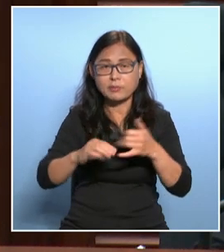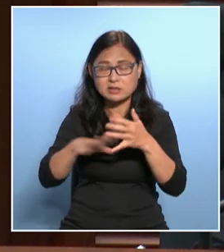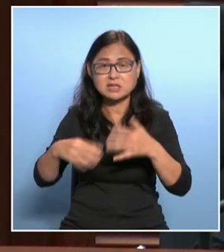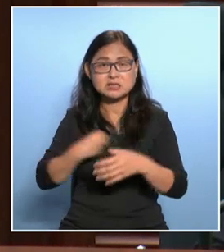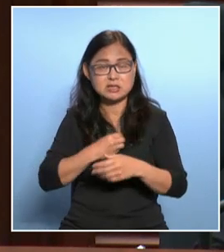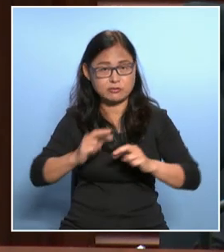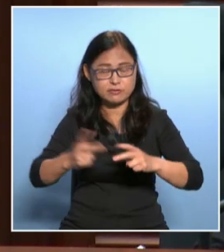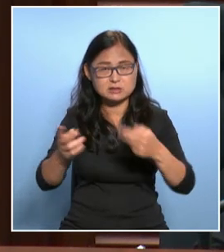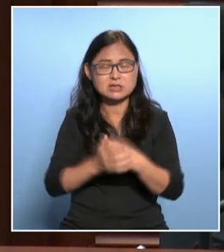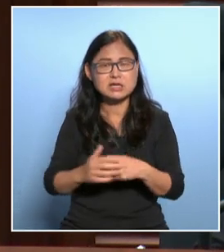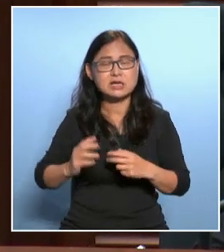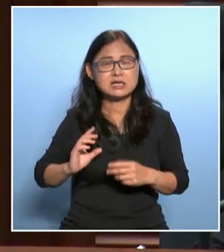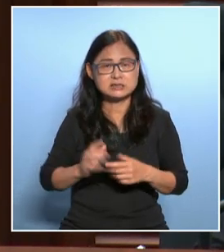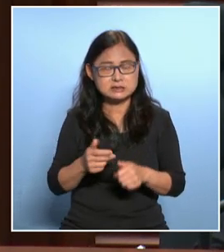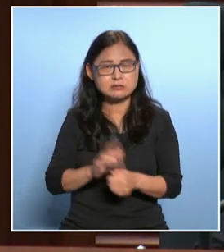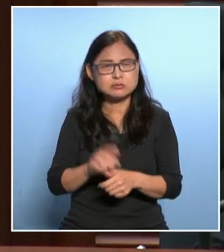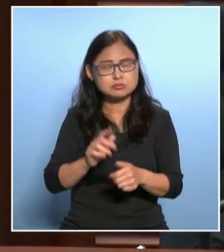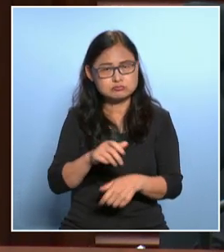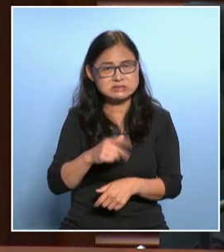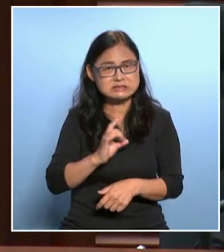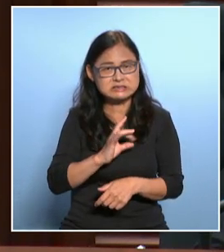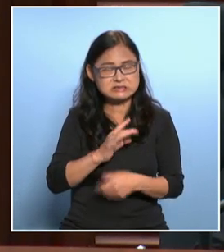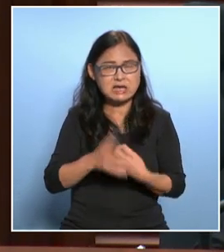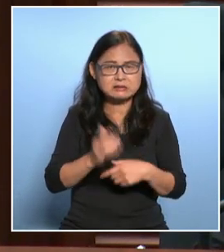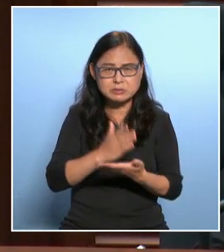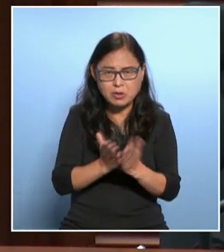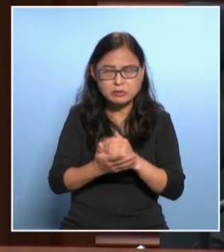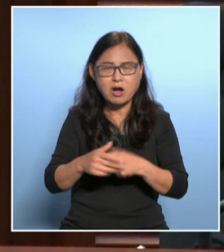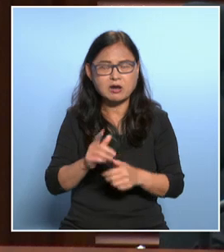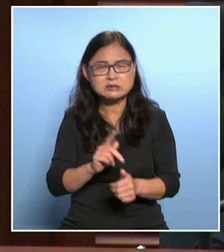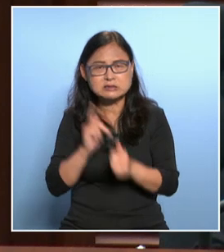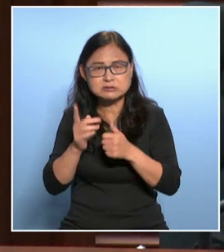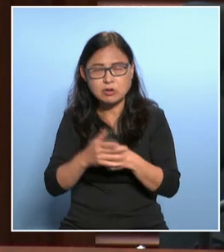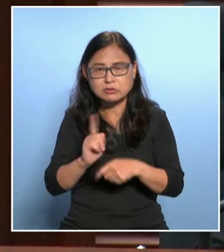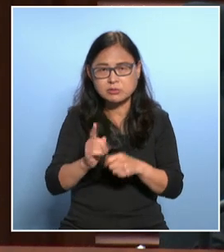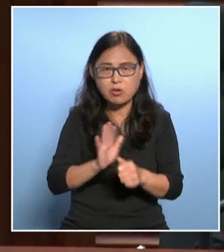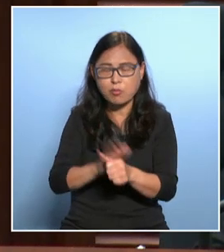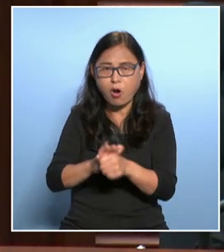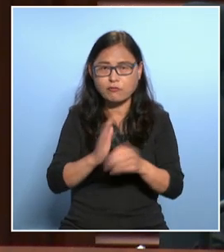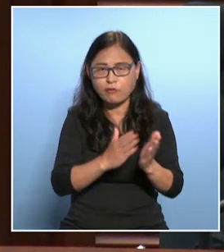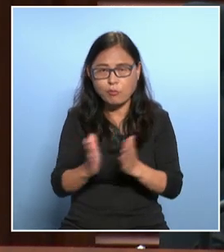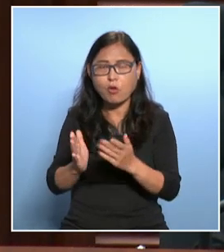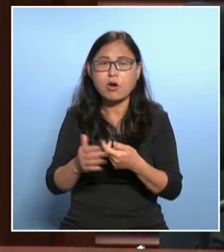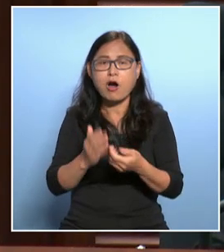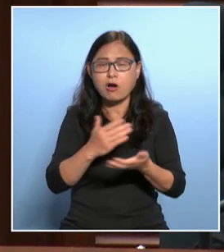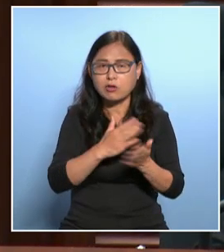service provision mode in order to enhance